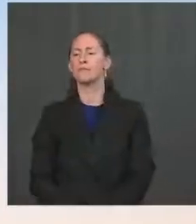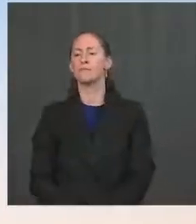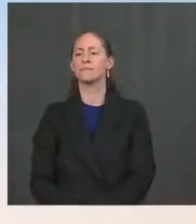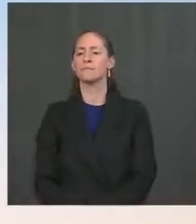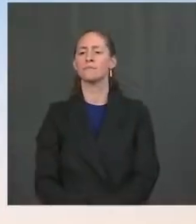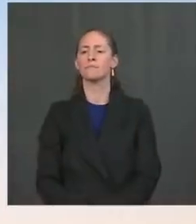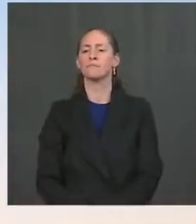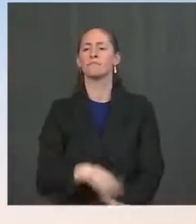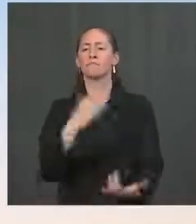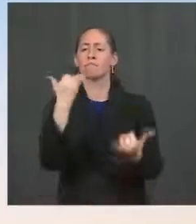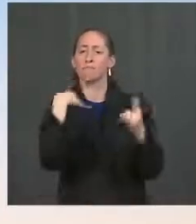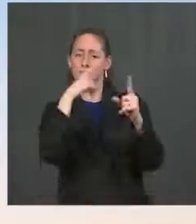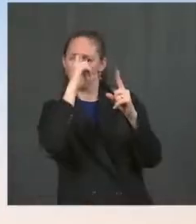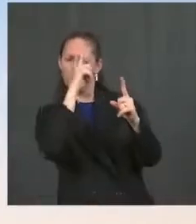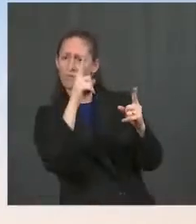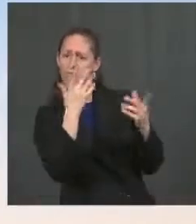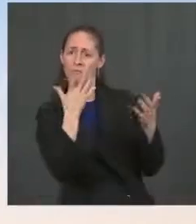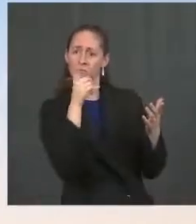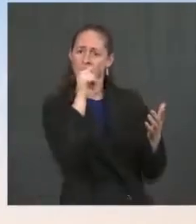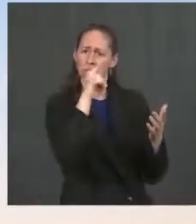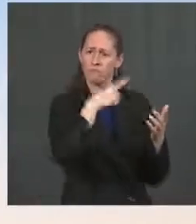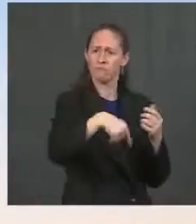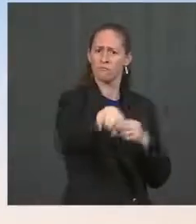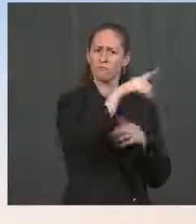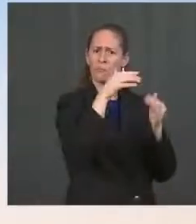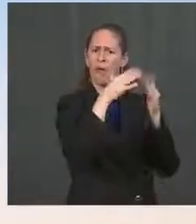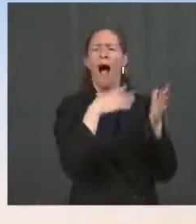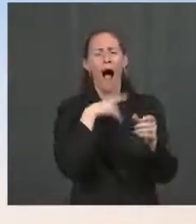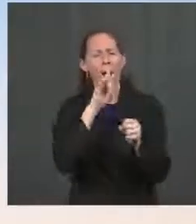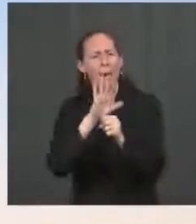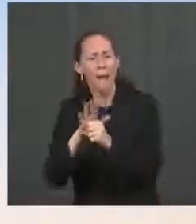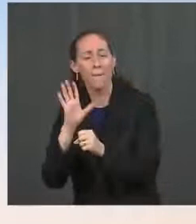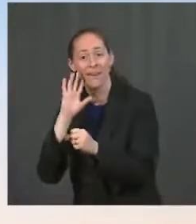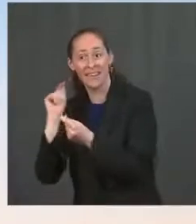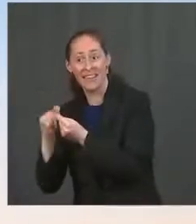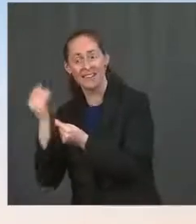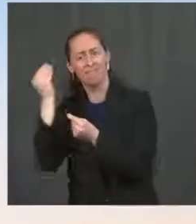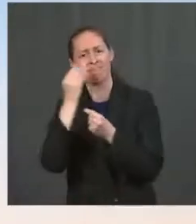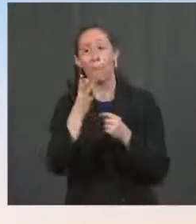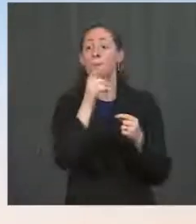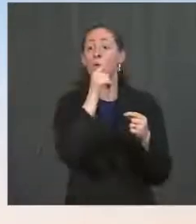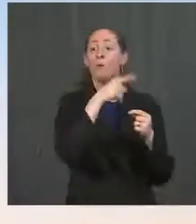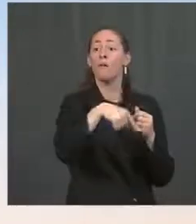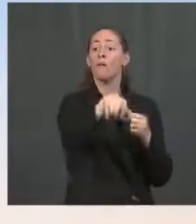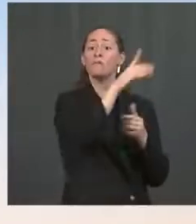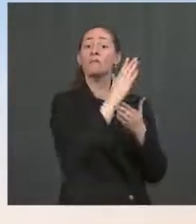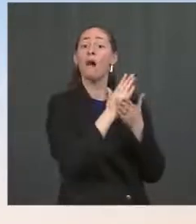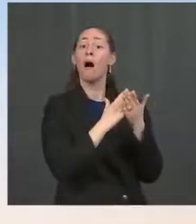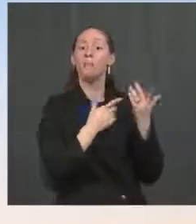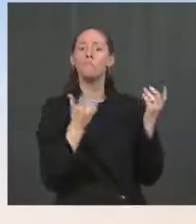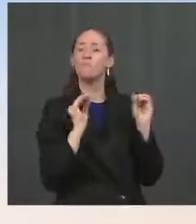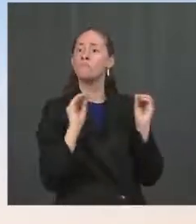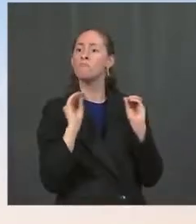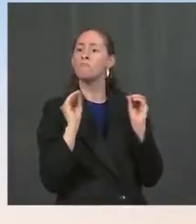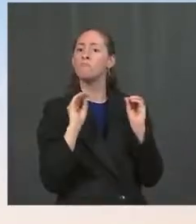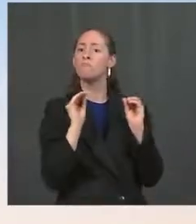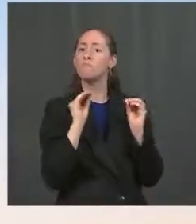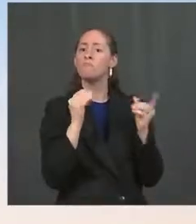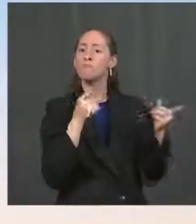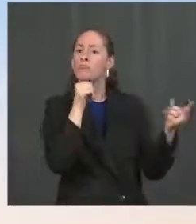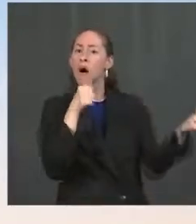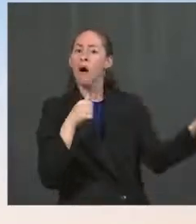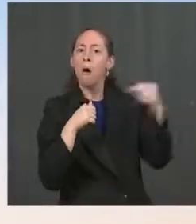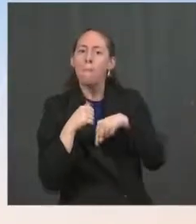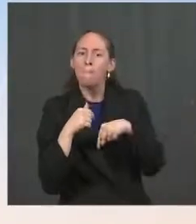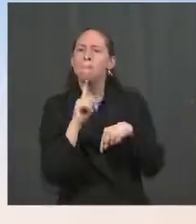citizens, and we'll get you the number later this afternoon when it's confirmed out, there were individuals who didn't show up today for a range of reasons. We know that will